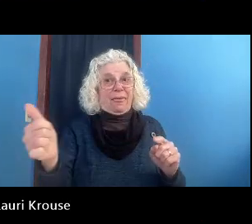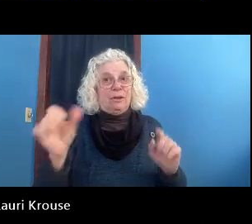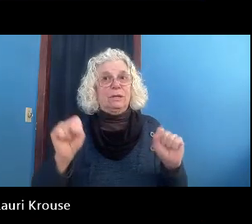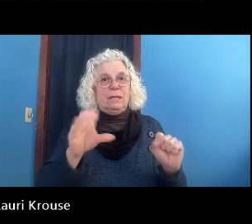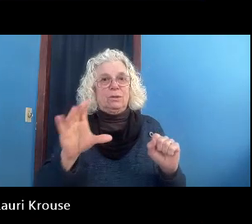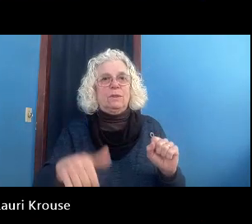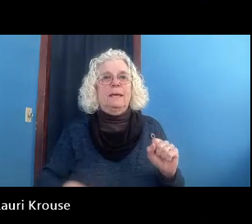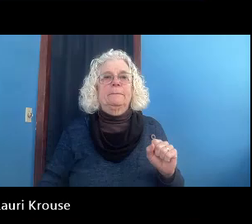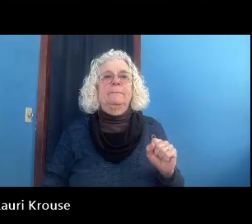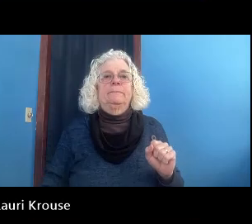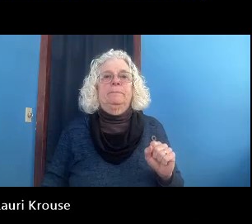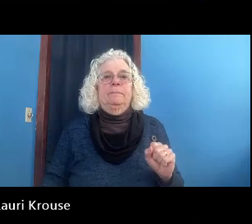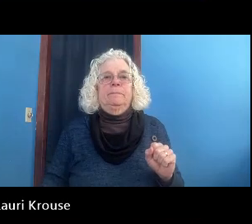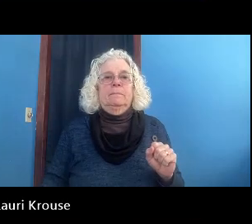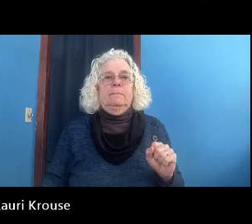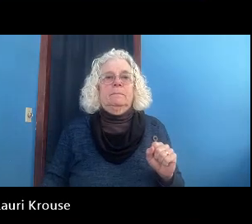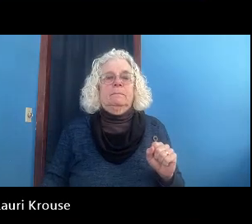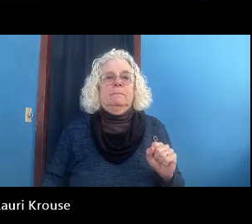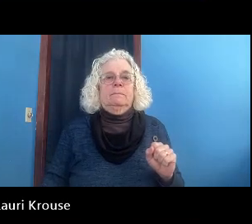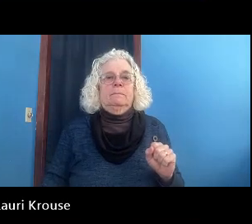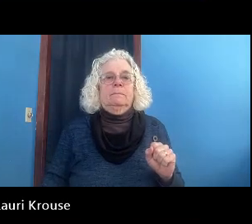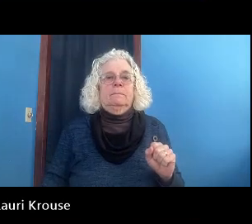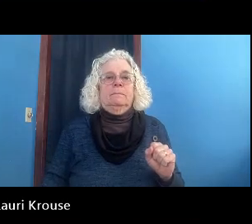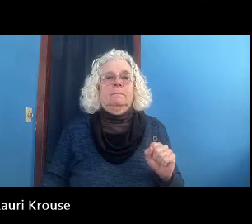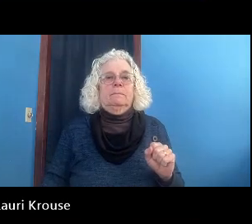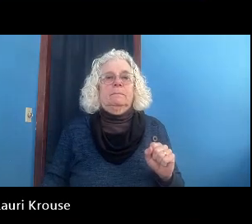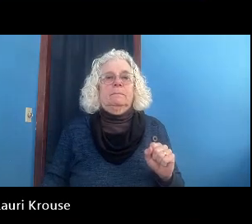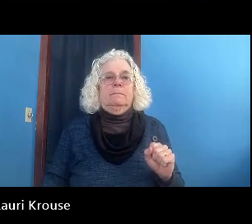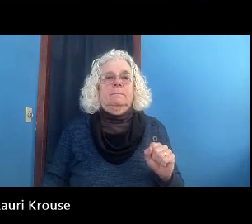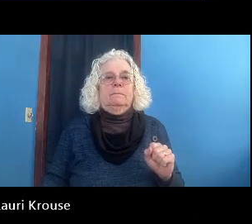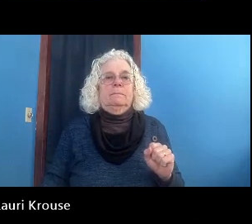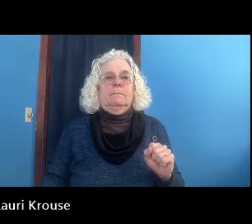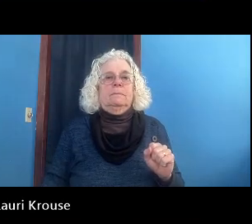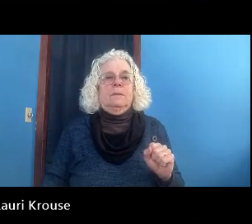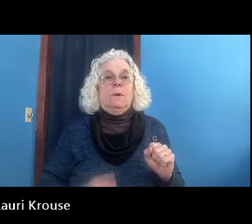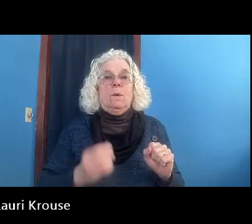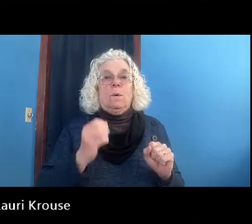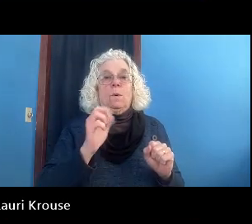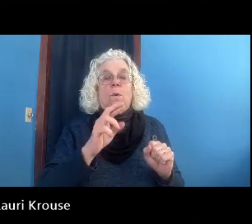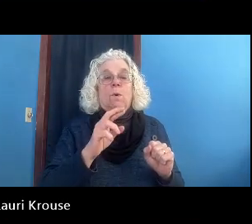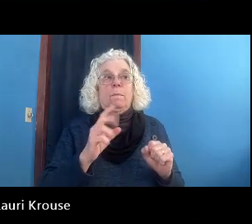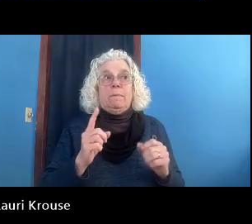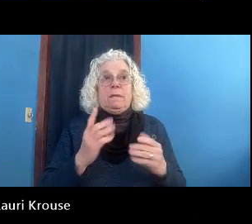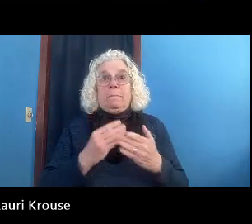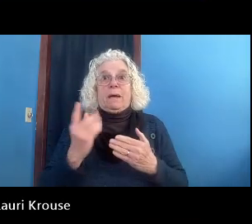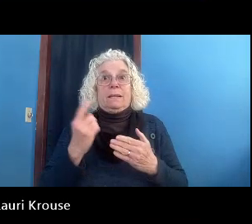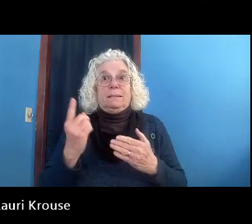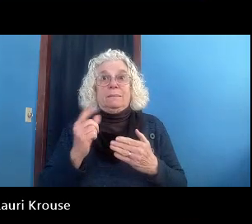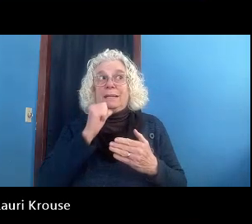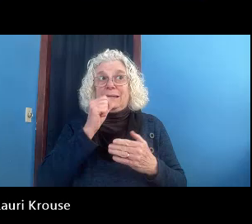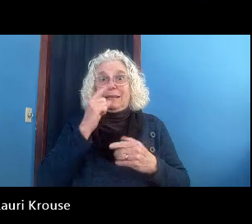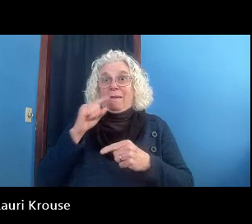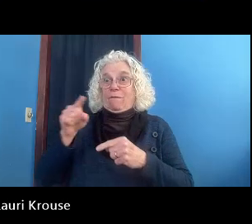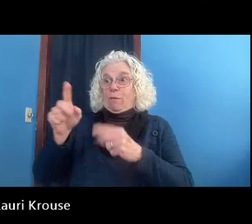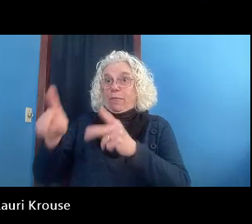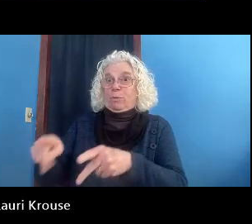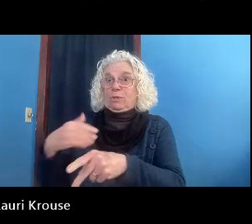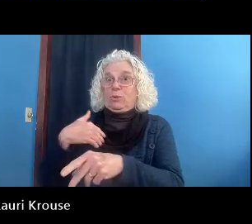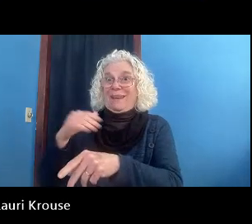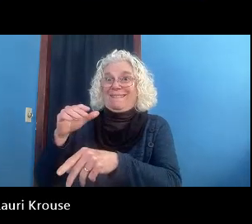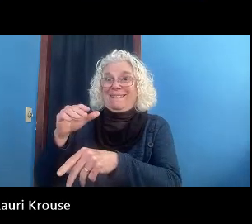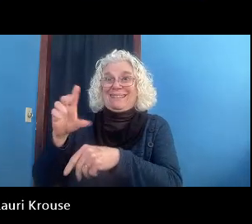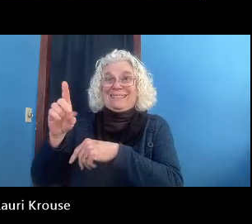one being that, it's not for, the applicant or employee with a disability. So we've actually encountered a few businesses